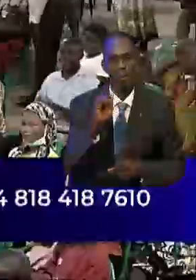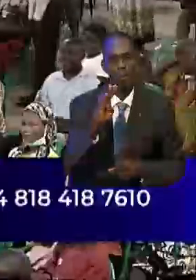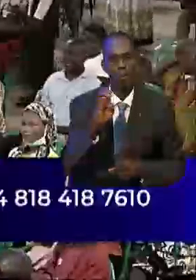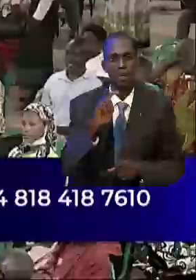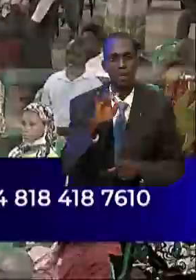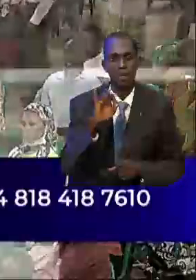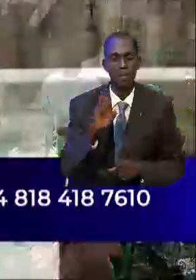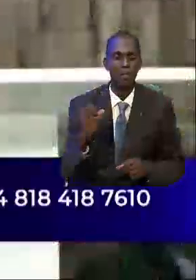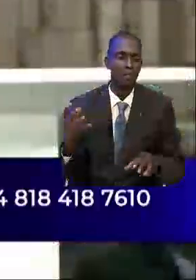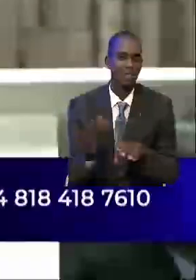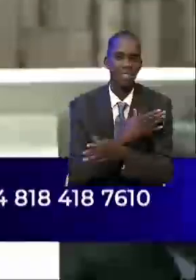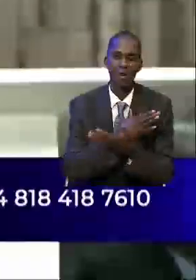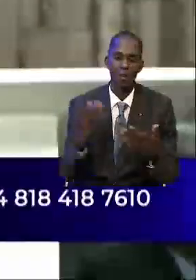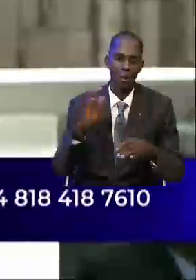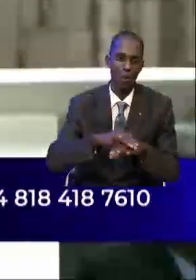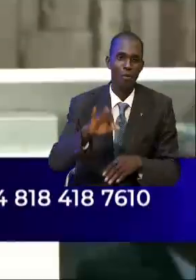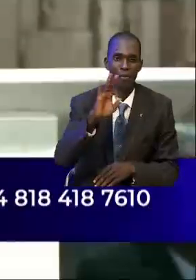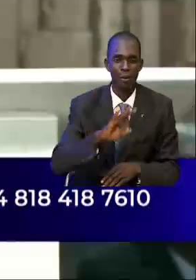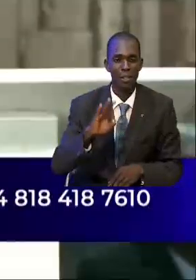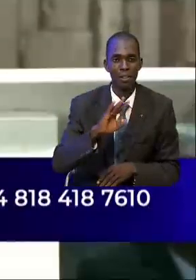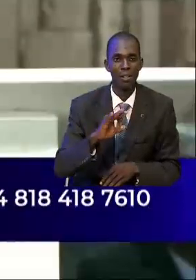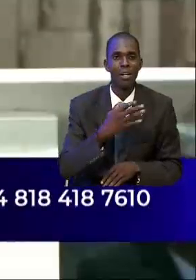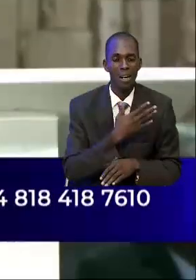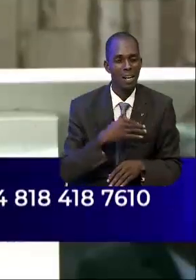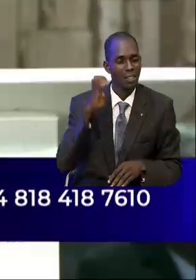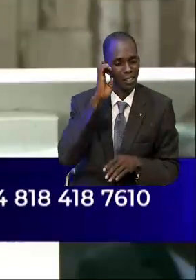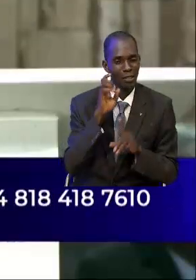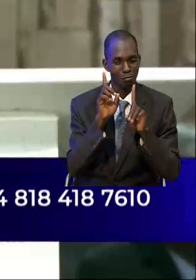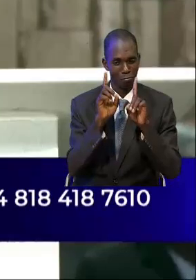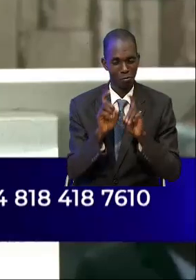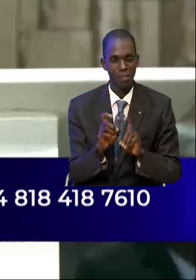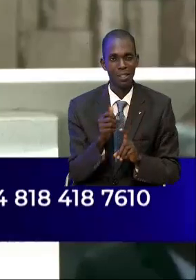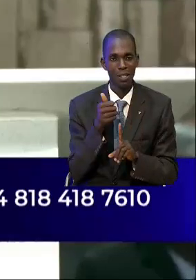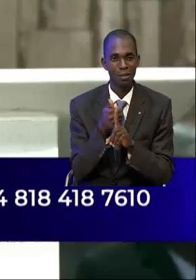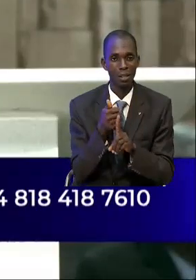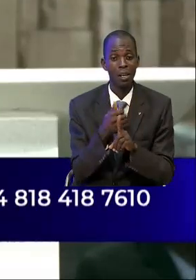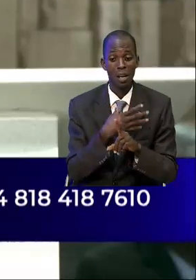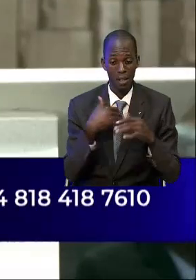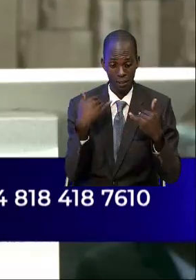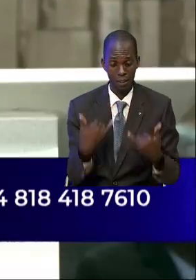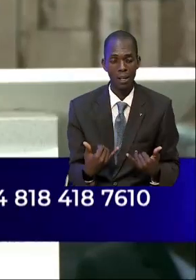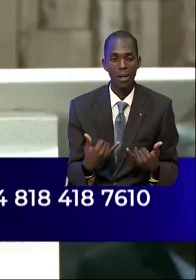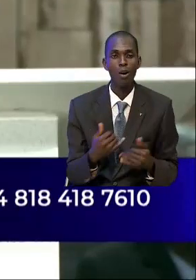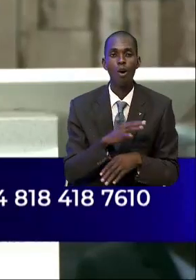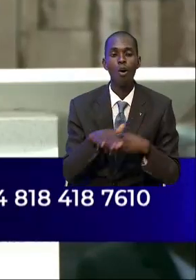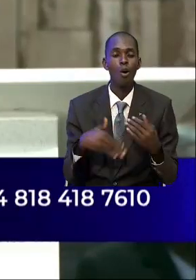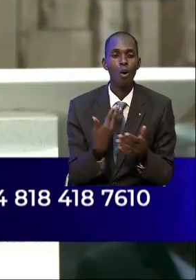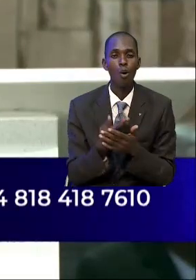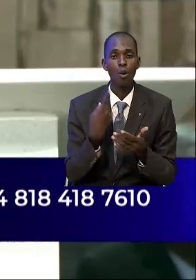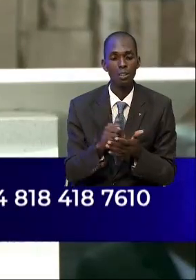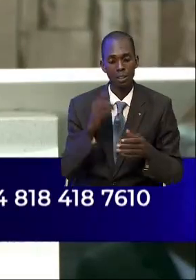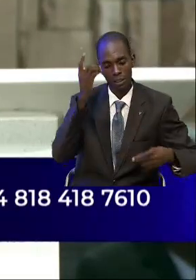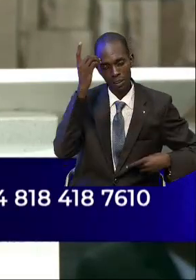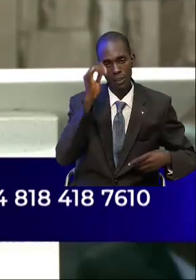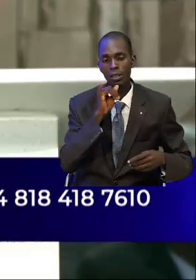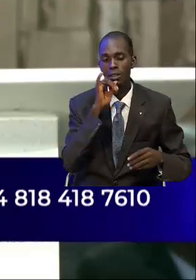25 years diabetes, taken away on Friday. And he said he wanted to test. And he tested